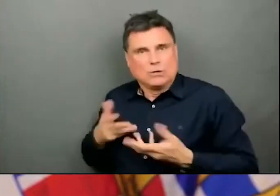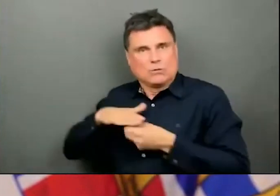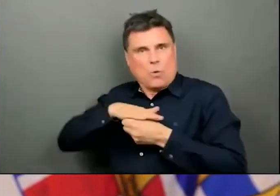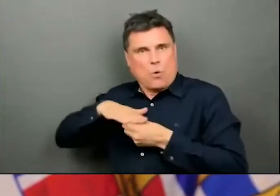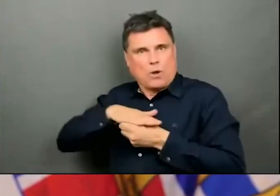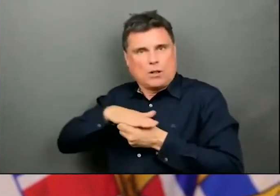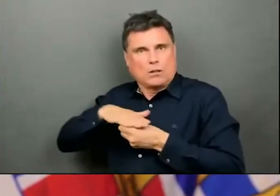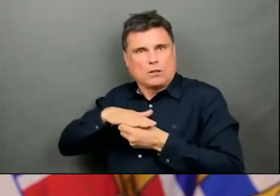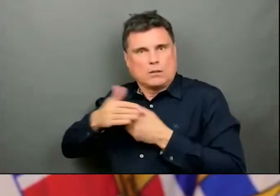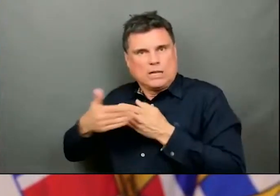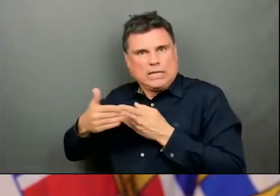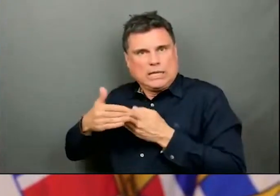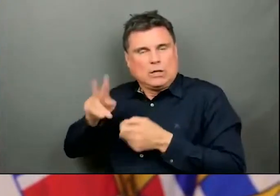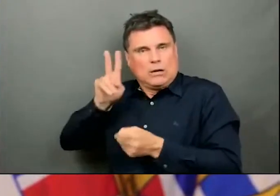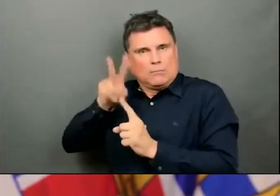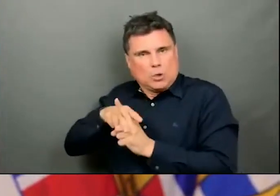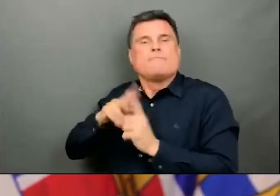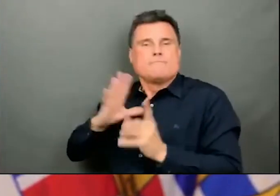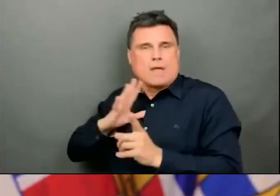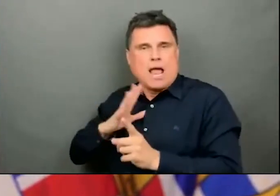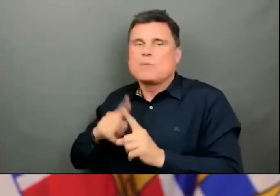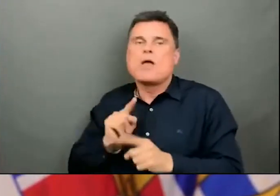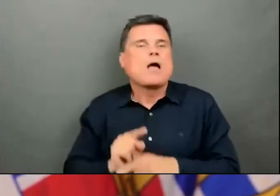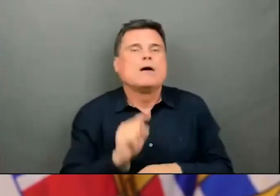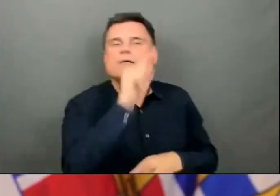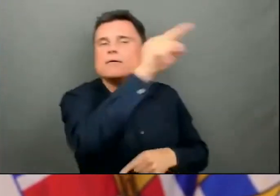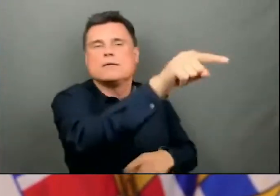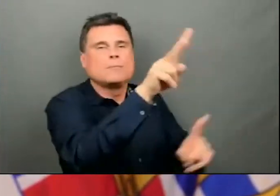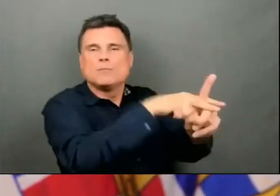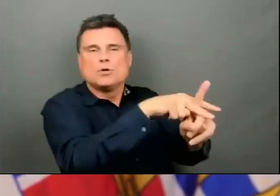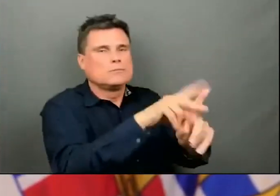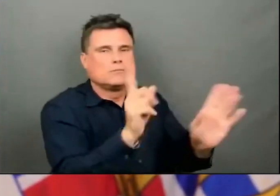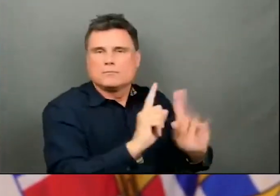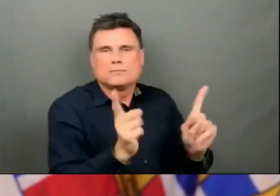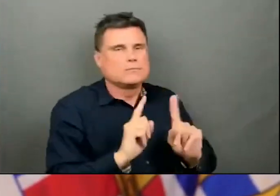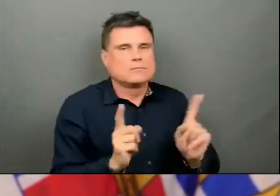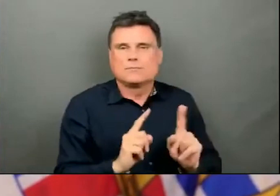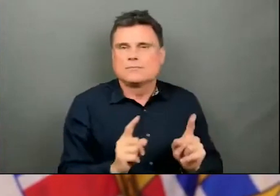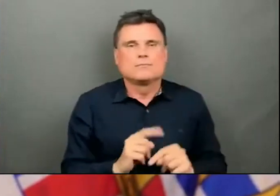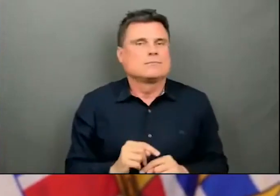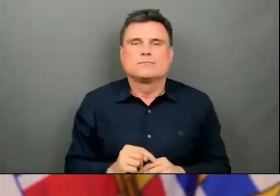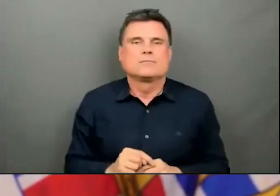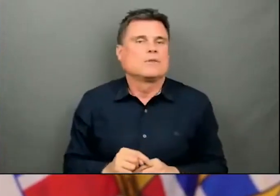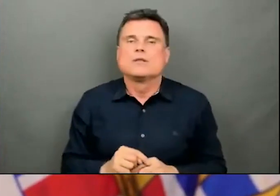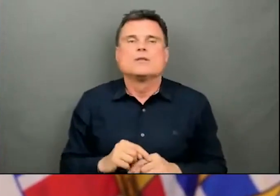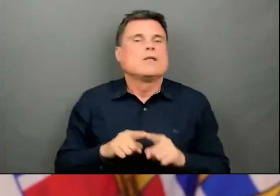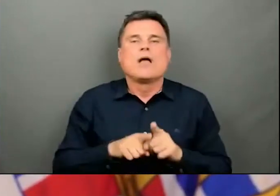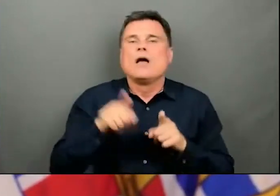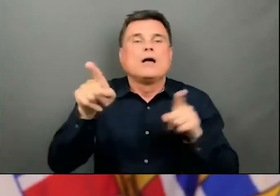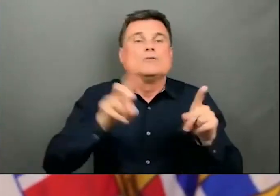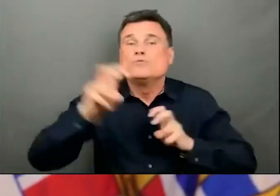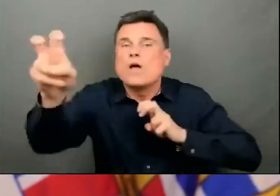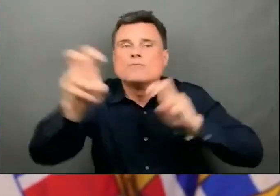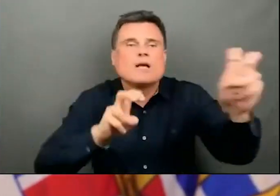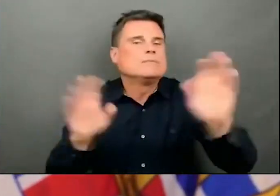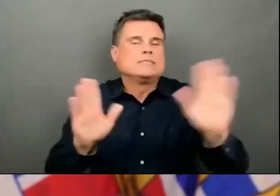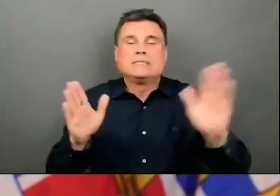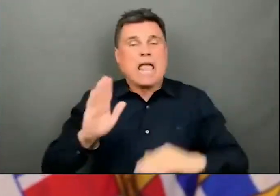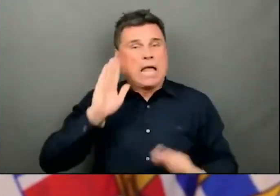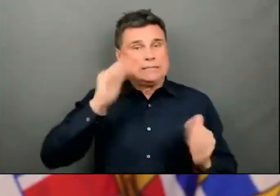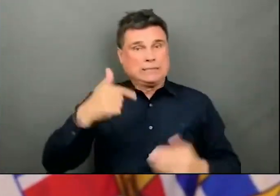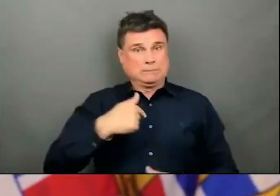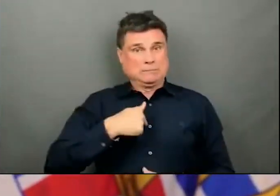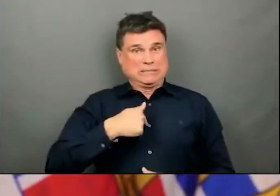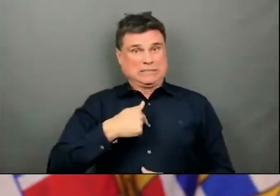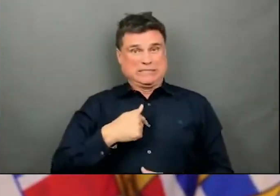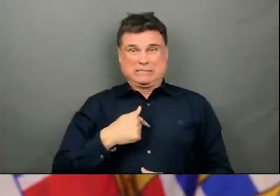So that's what we all need to do right now. And yes, it seems like it's okay if it's just me and just my camping, but we need